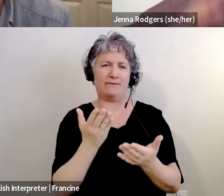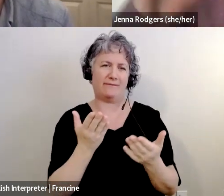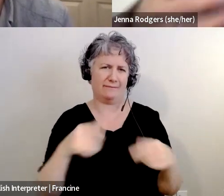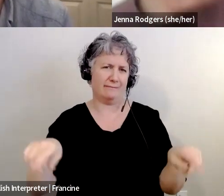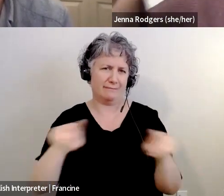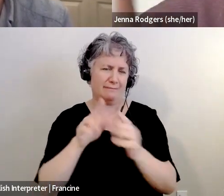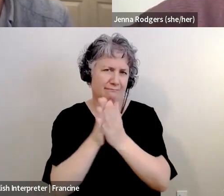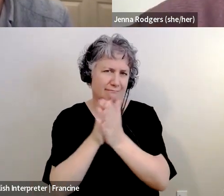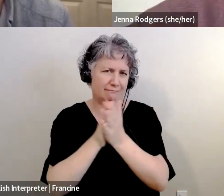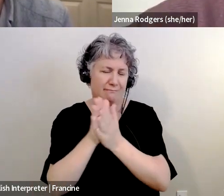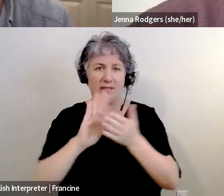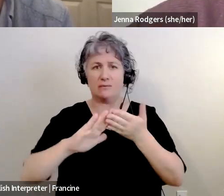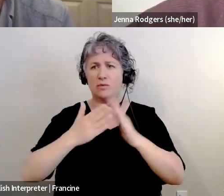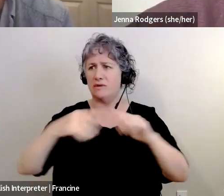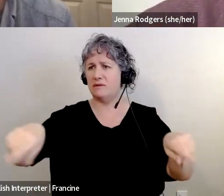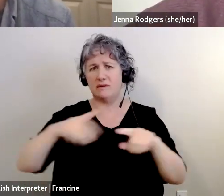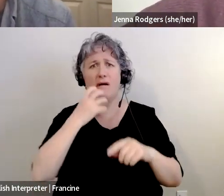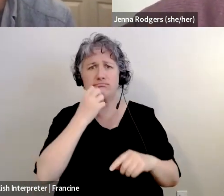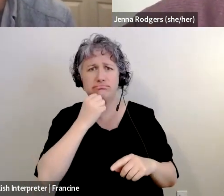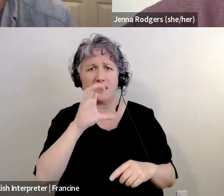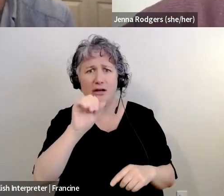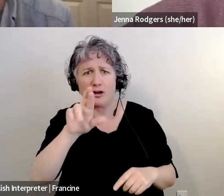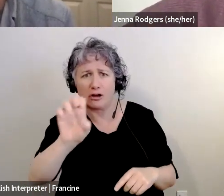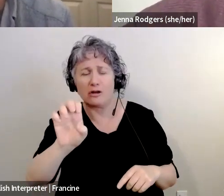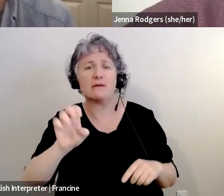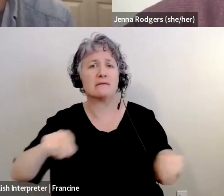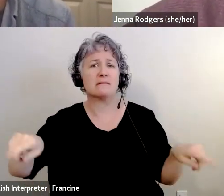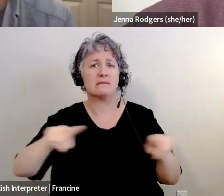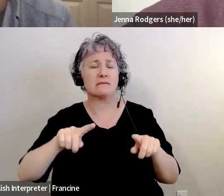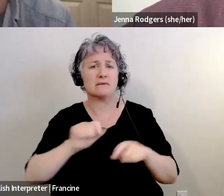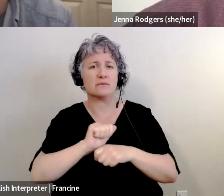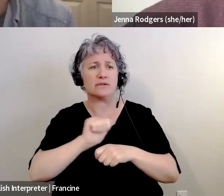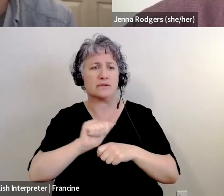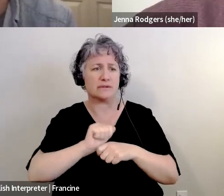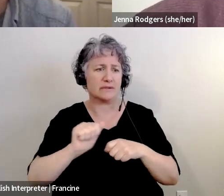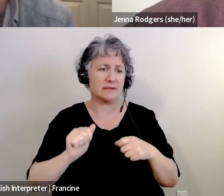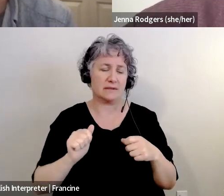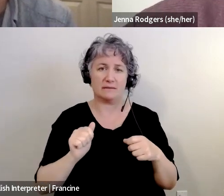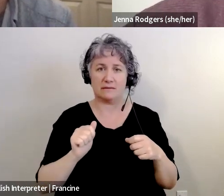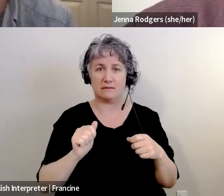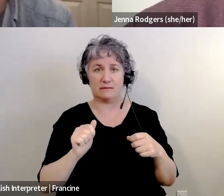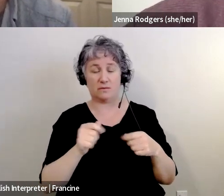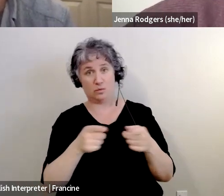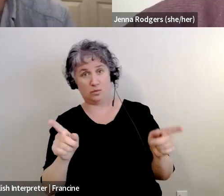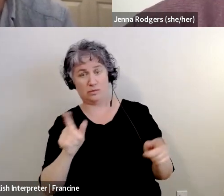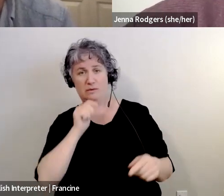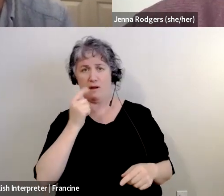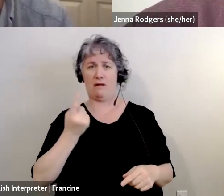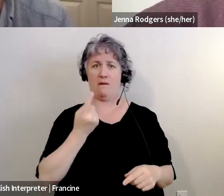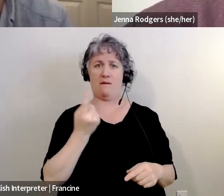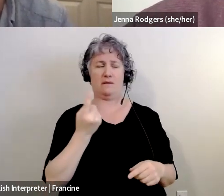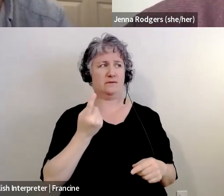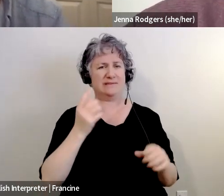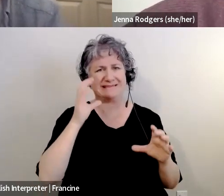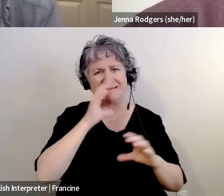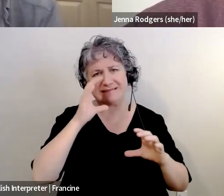fact that people in our community really do care about this work, and that you are not alone in trying to seek and